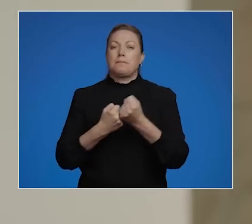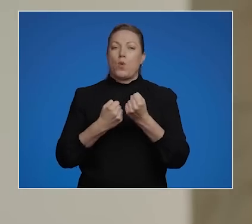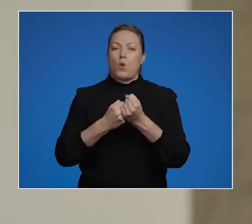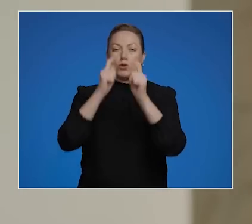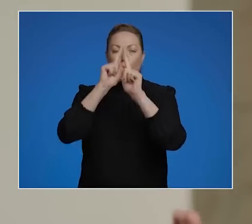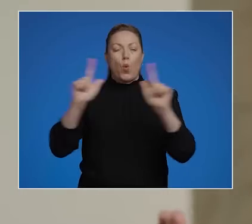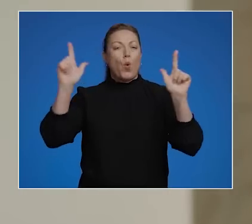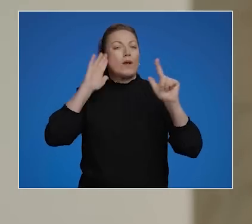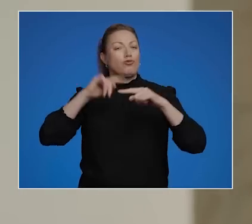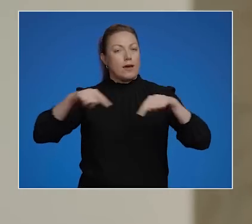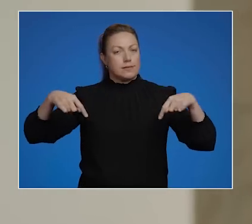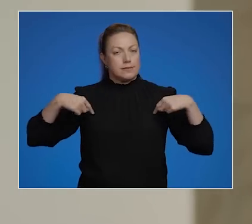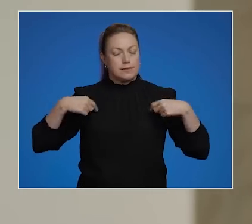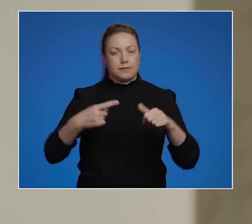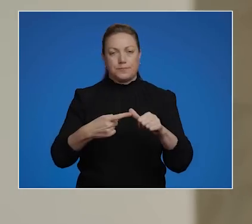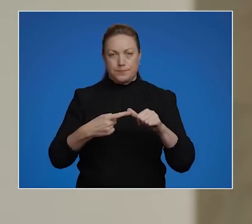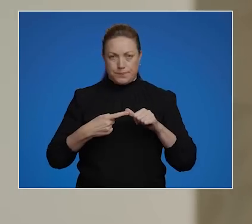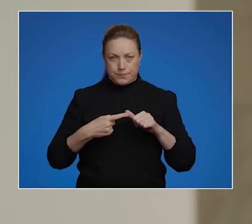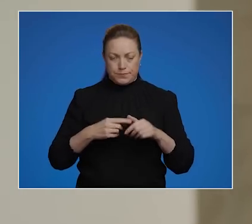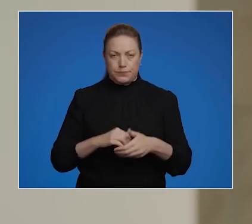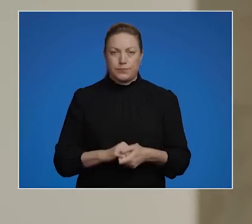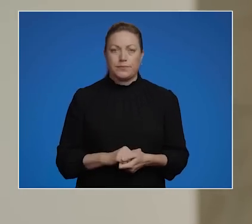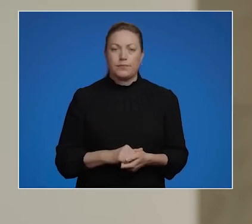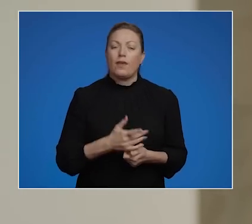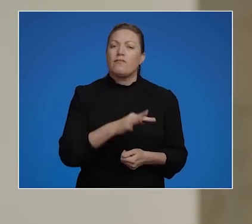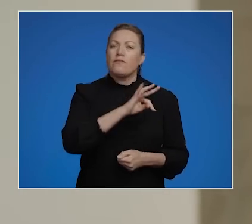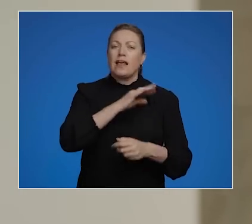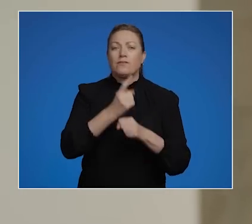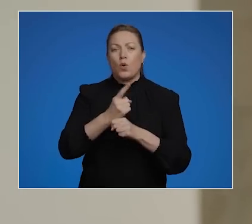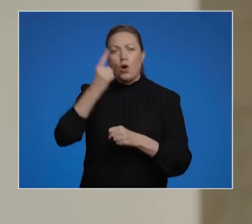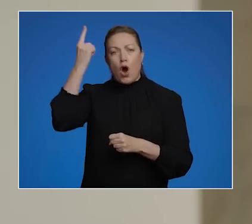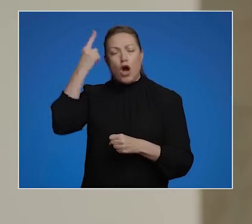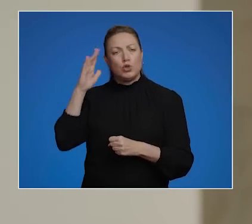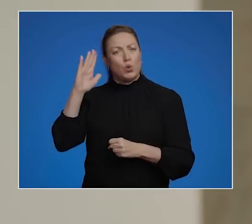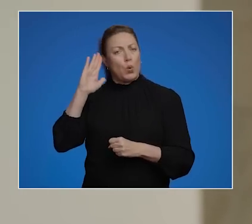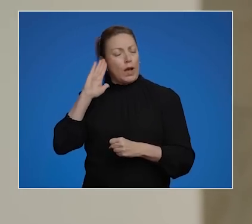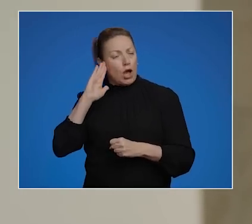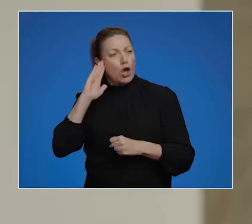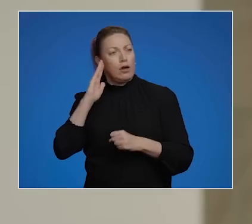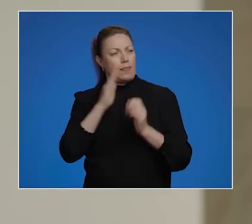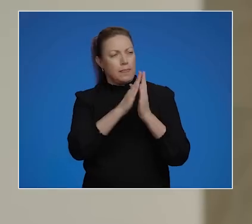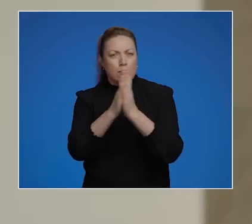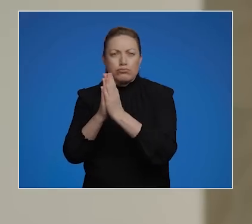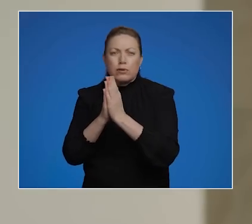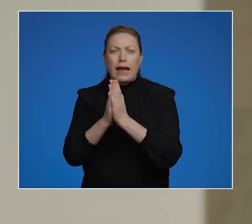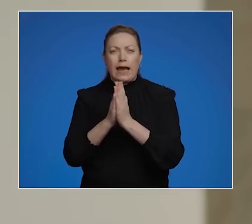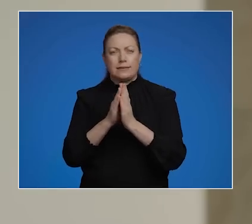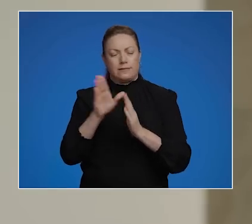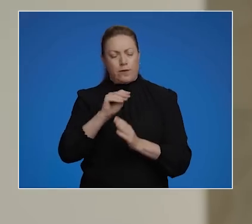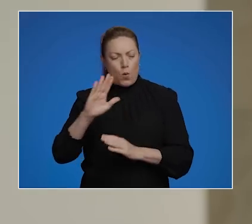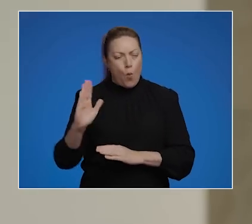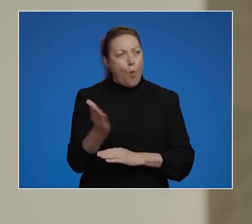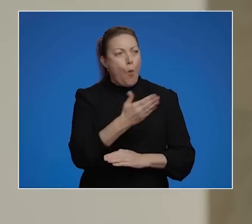our prayer. Faithful God, you hear the prayers of those whose faith is but the size of a mustard seed.